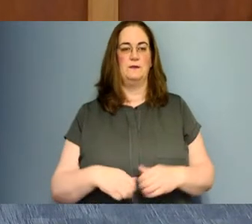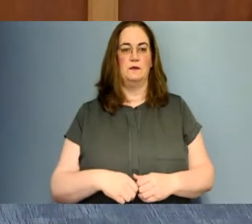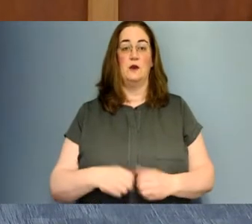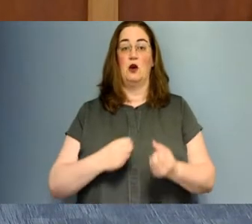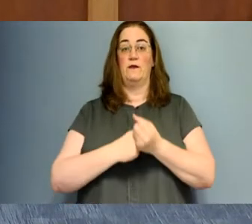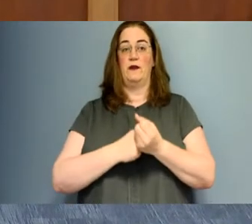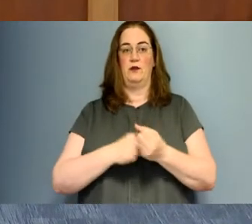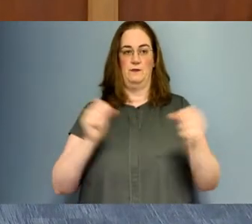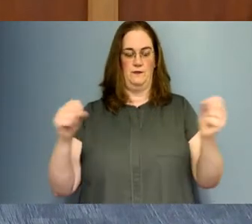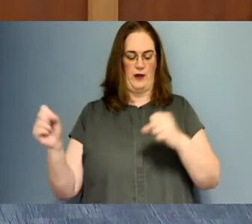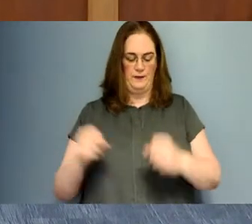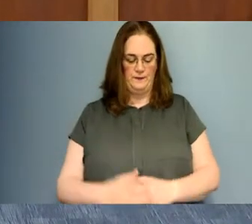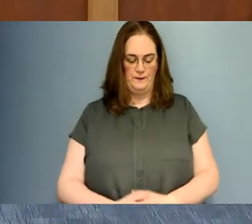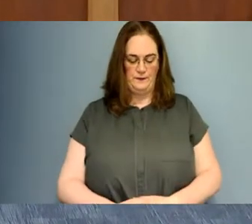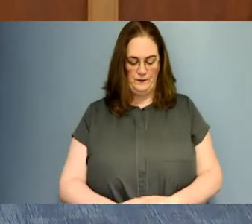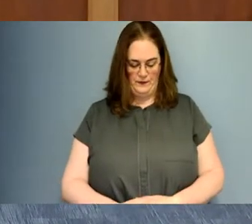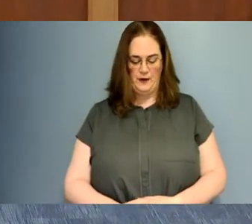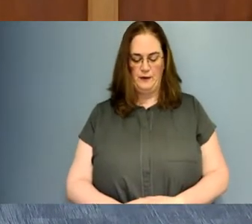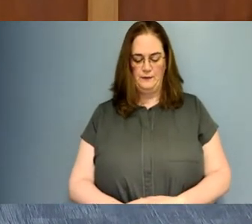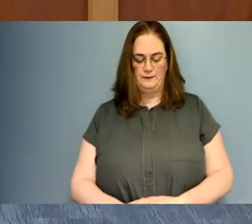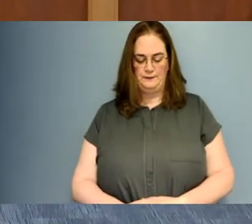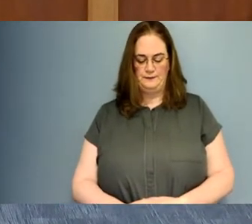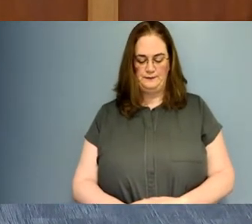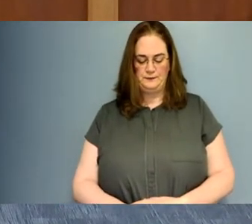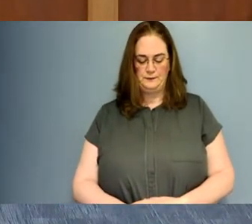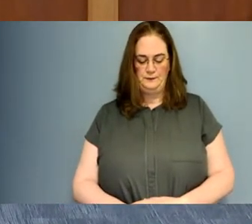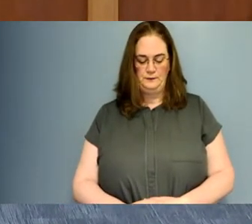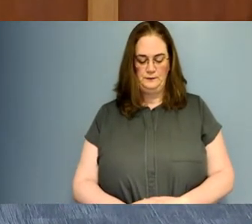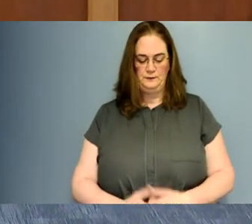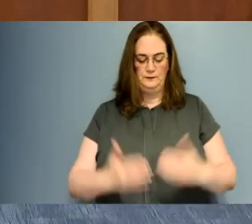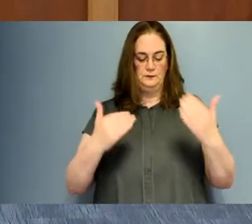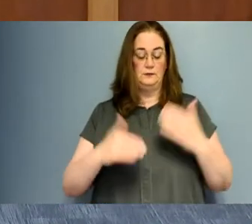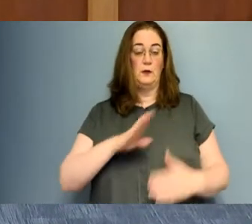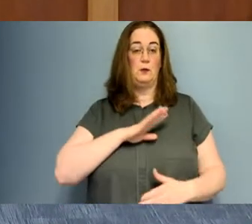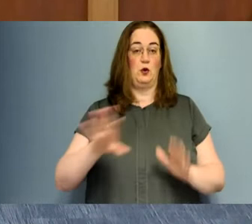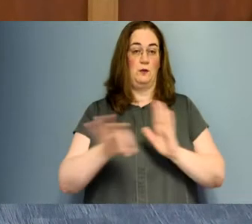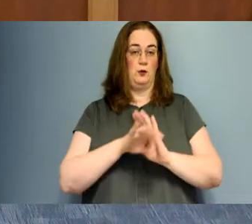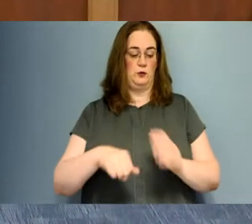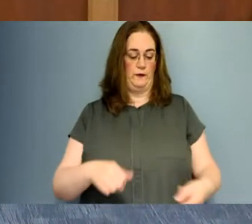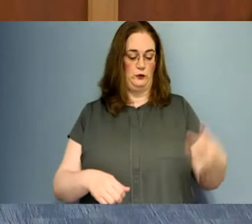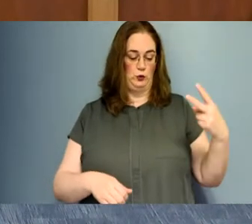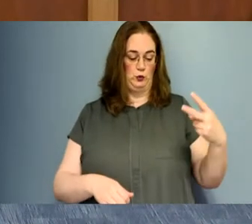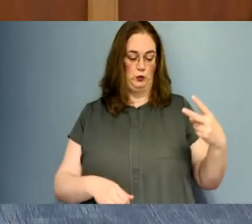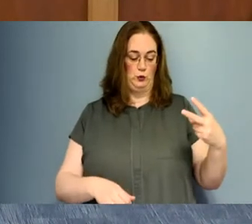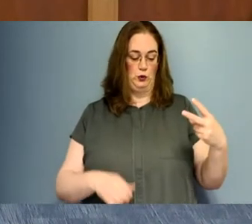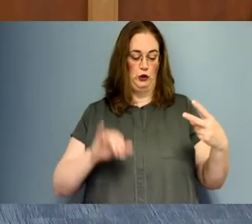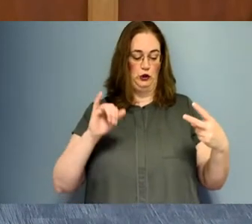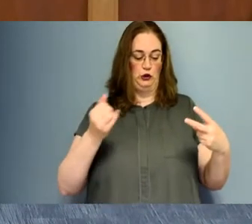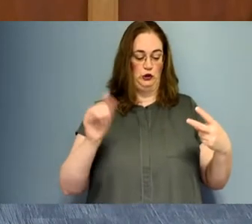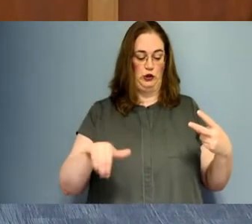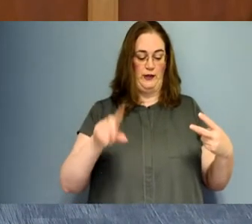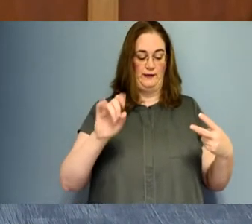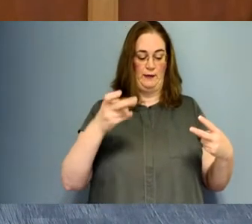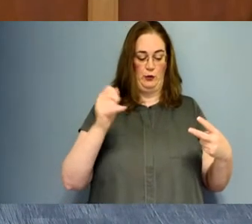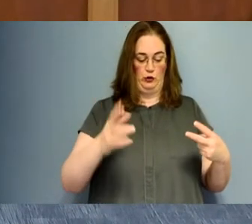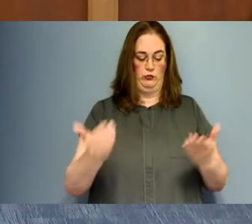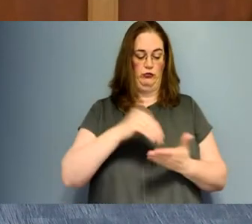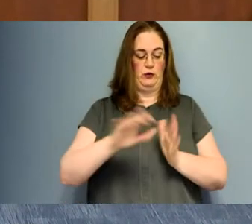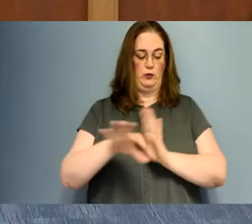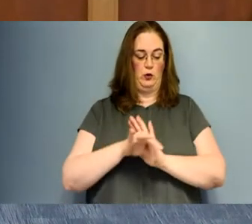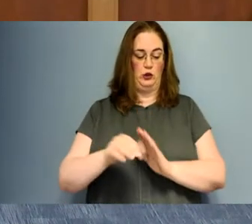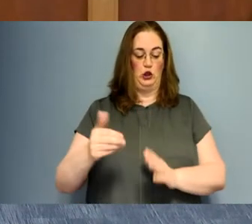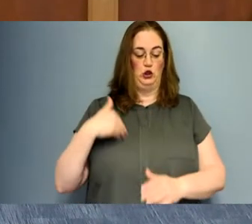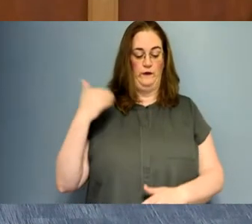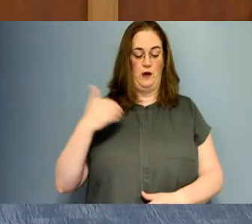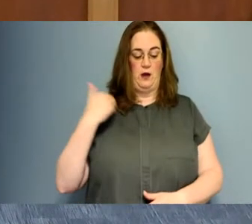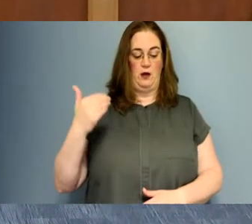in favor? Aye. Aye. Thank you. Board appointments, we have 2. Mr. Jay Depler is being reappointed to the Juvenile Detention